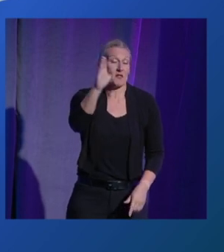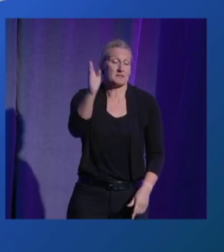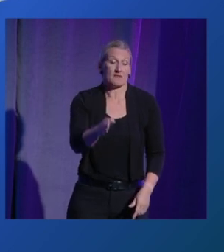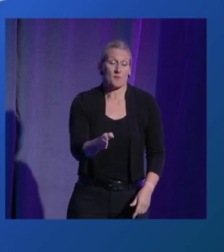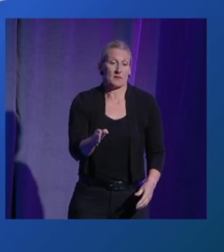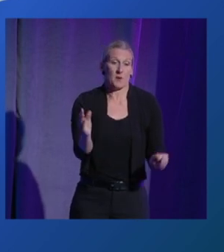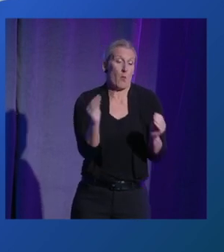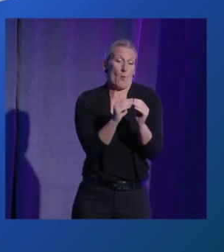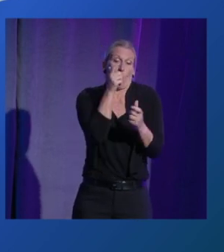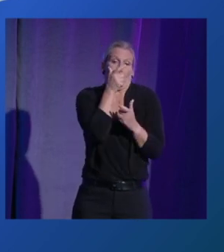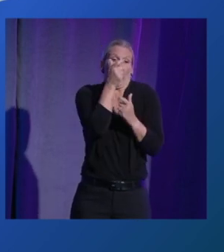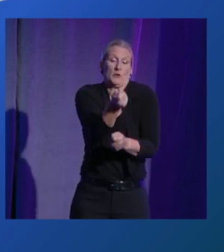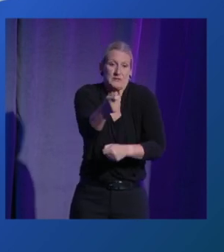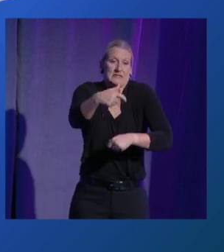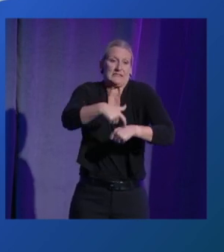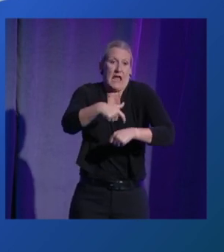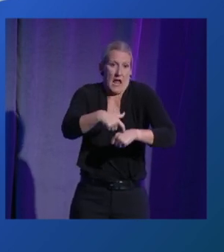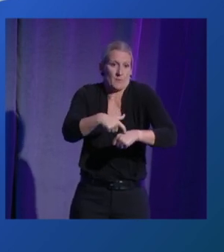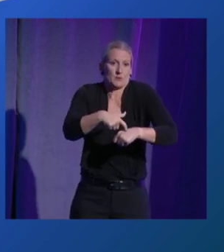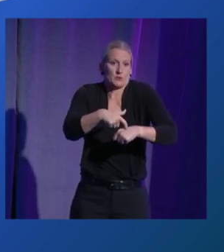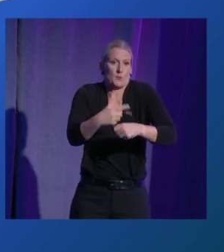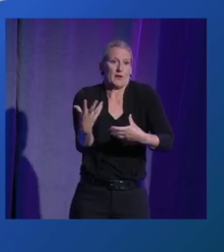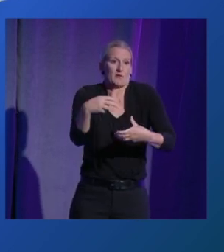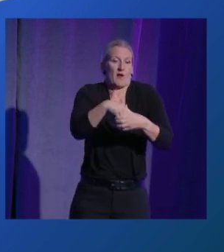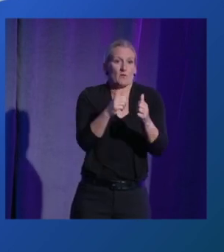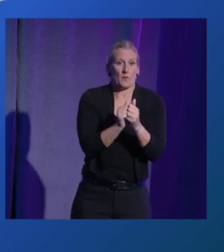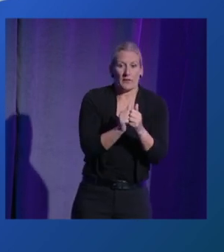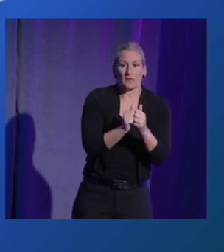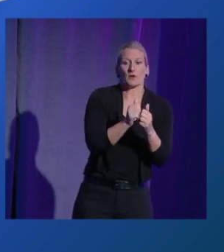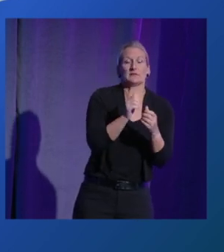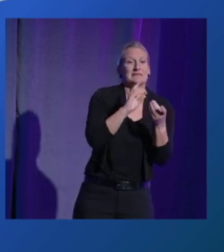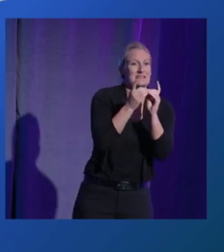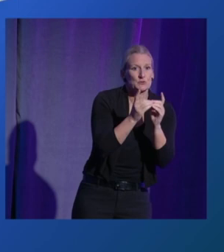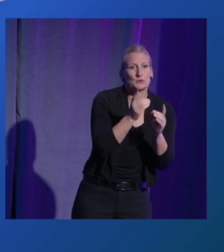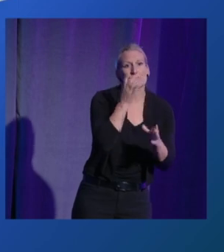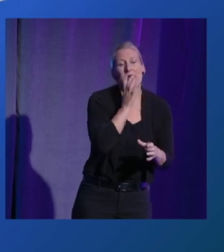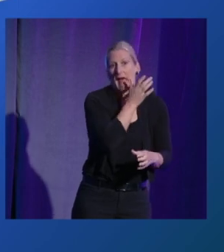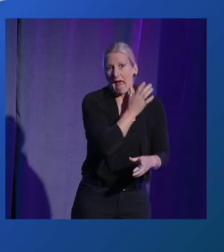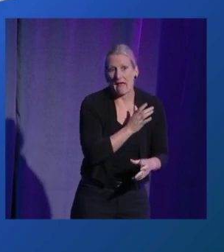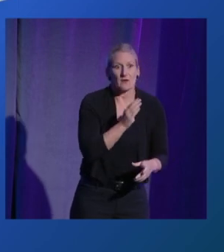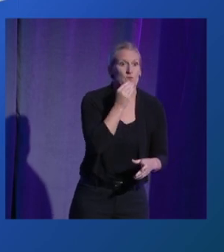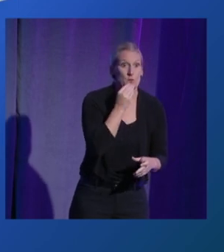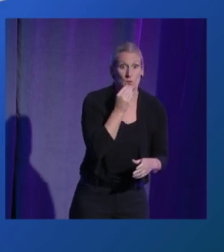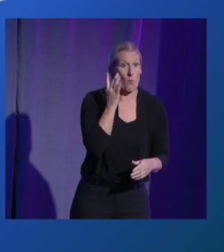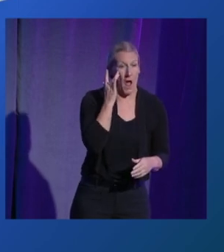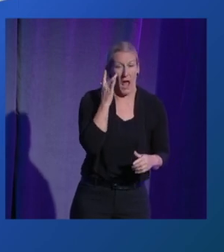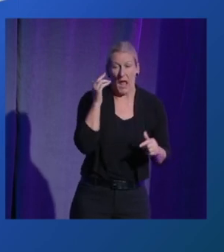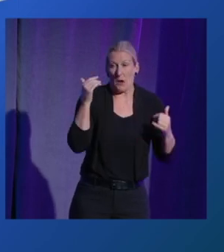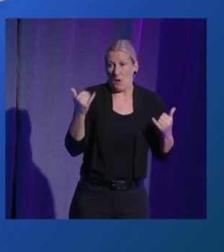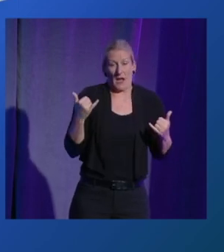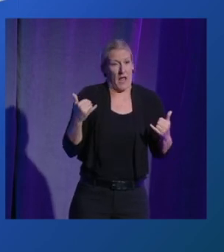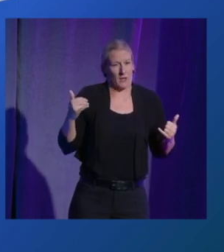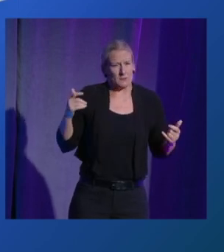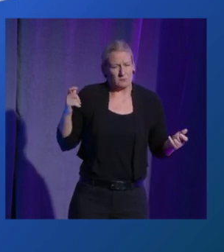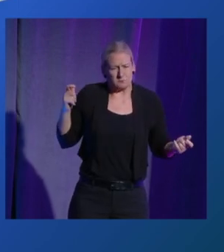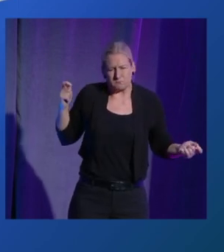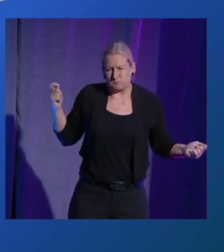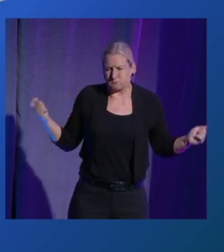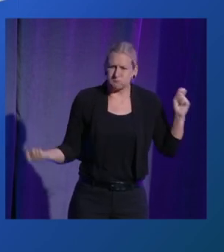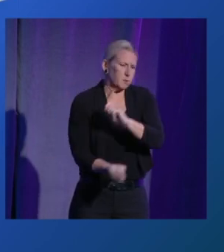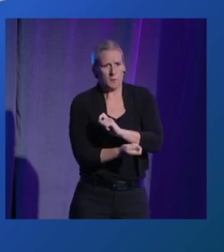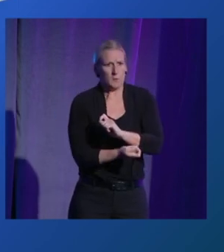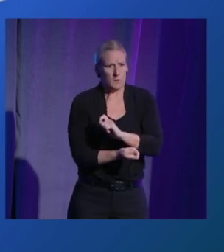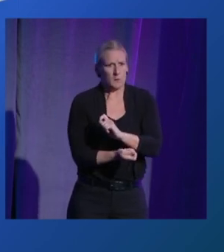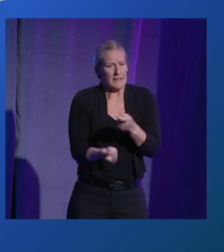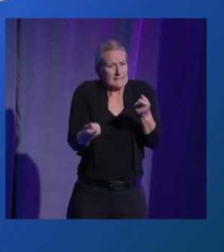my career to be in food and egg um you know we're in the midst of just a a massive transformation um you know this is